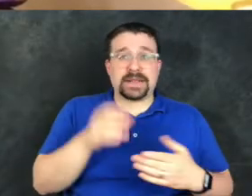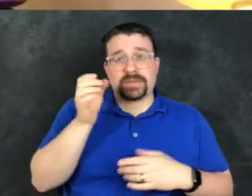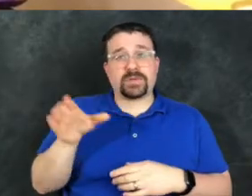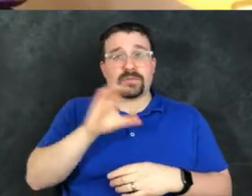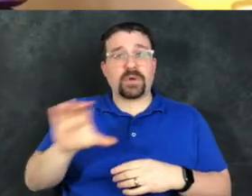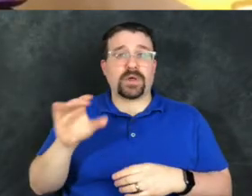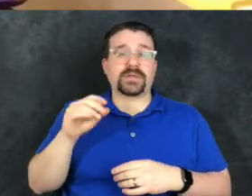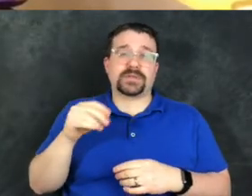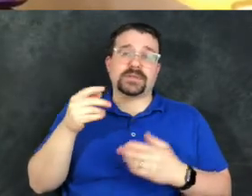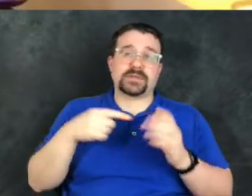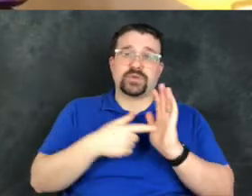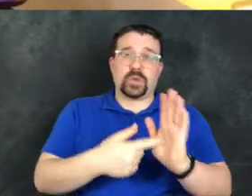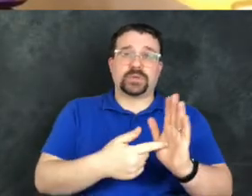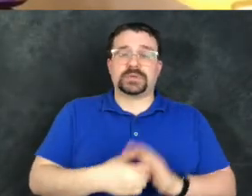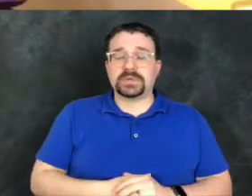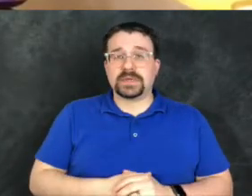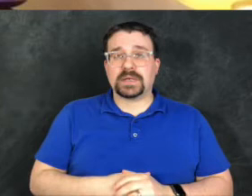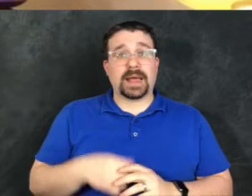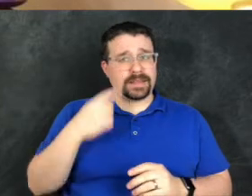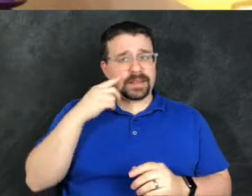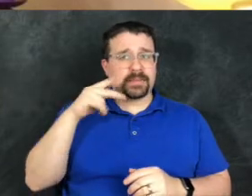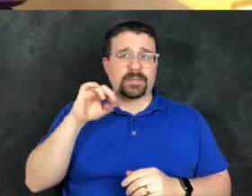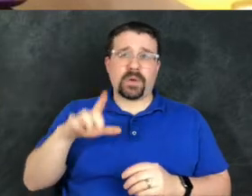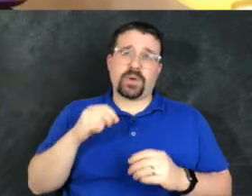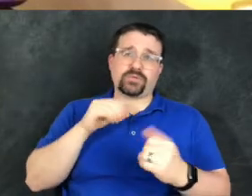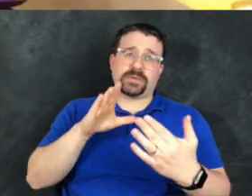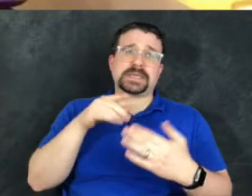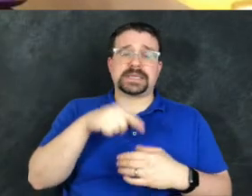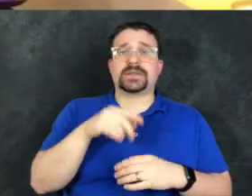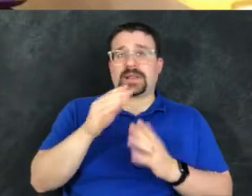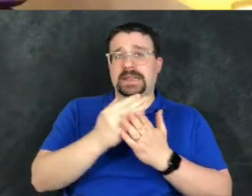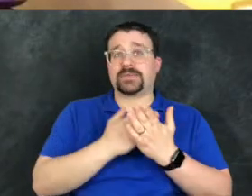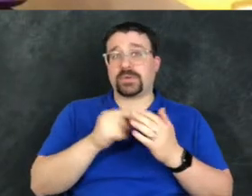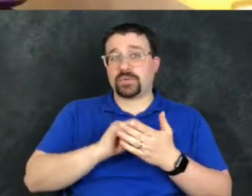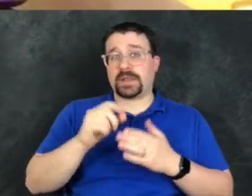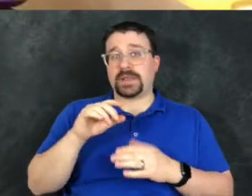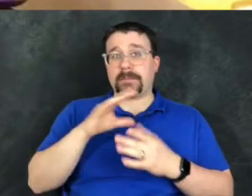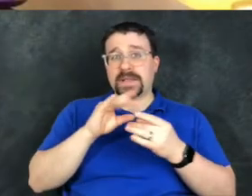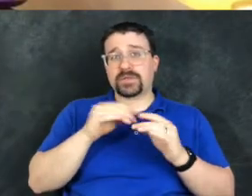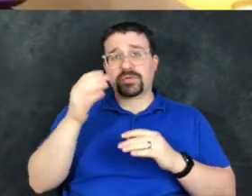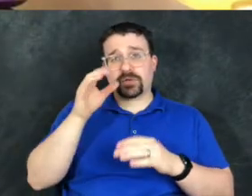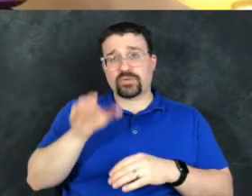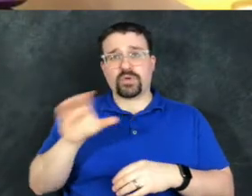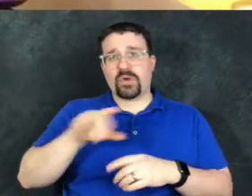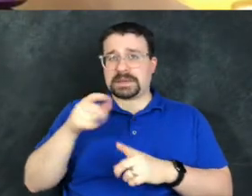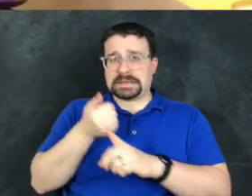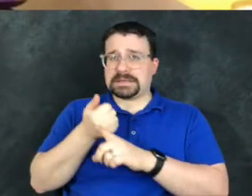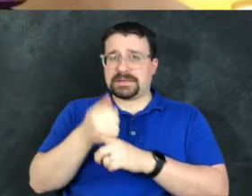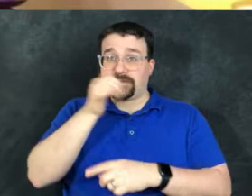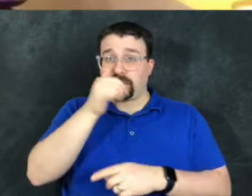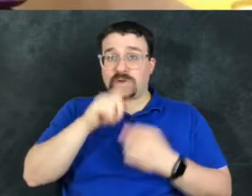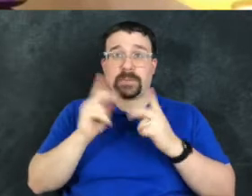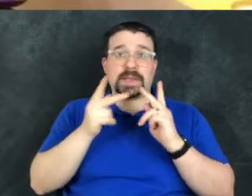of suffering and death that the cross evokes. I think Paul addresses these beliefs in our lessons when he writes, "For the message of the cross